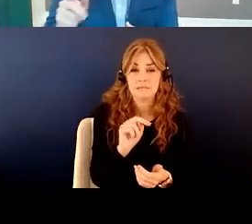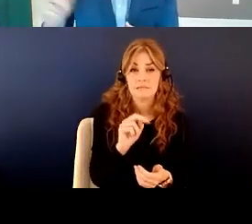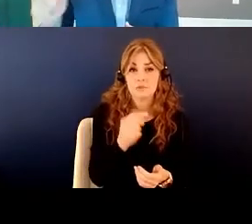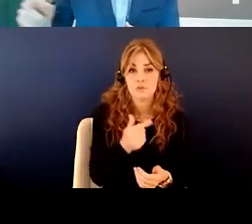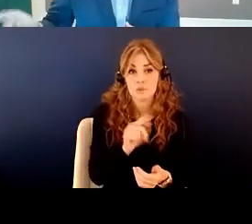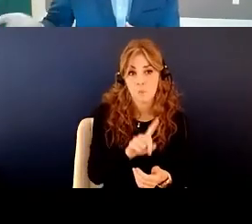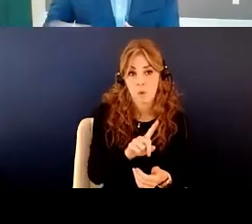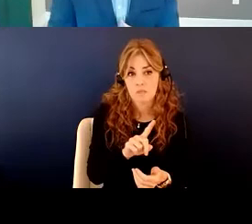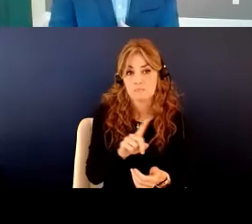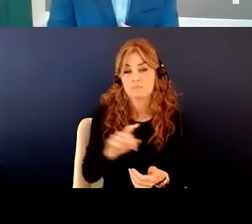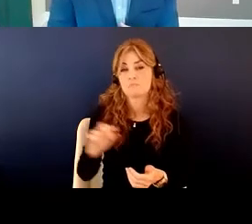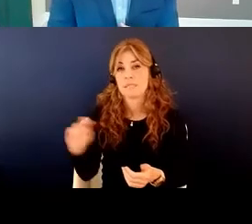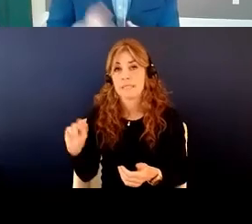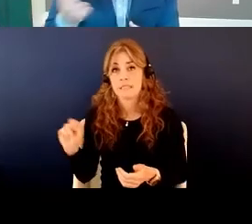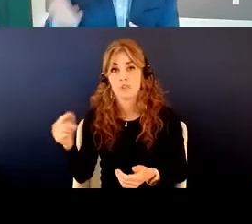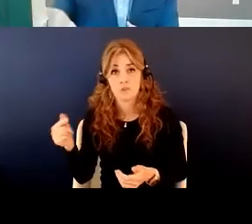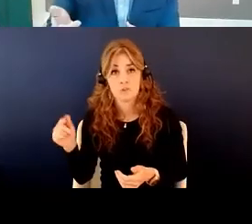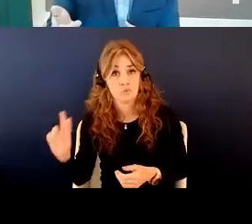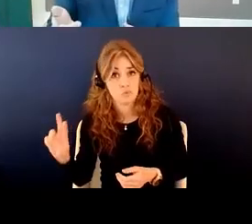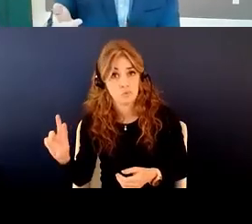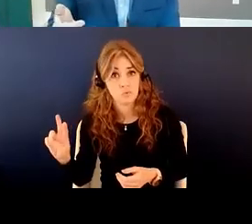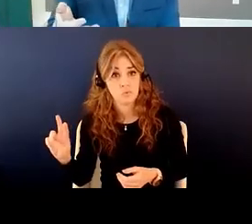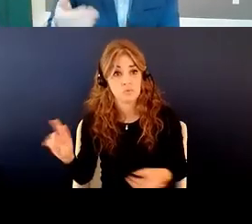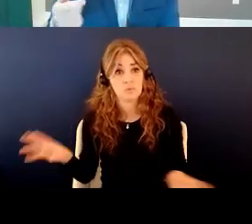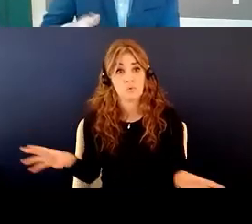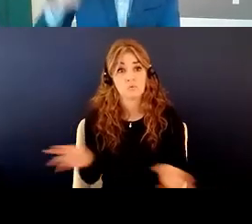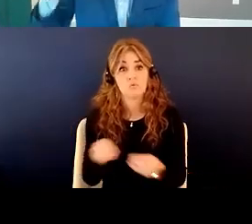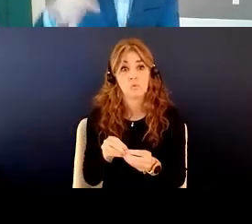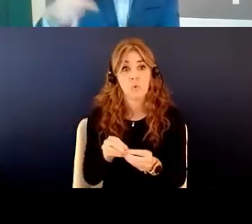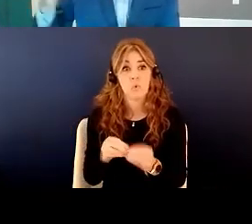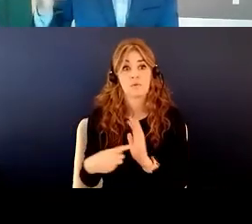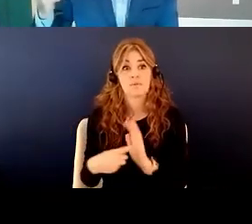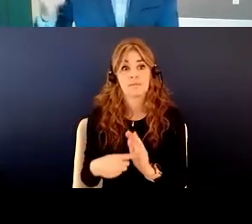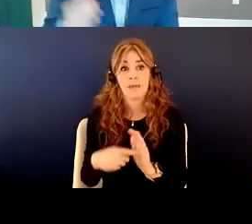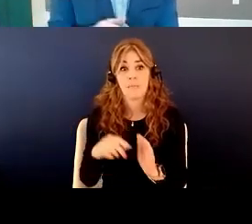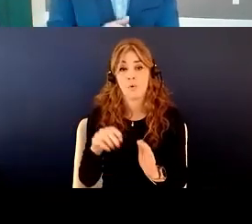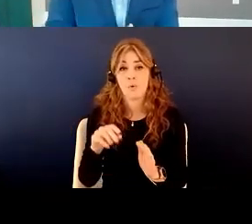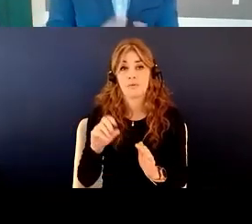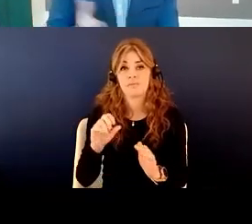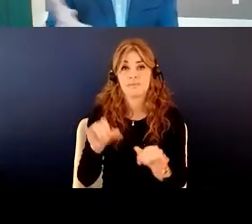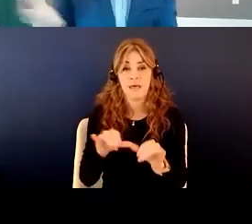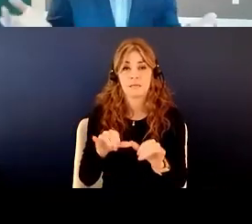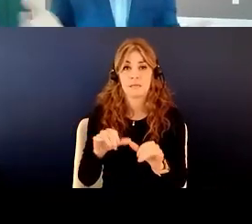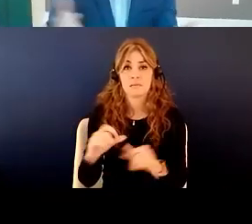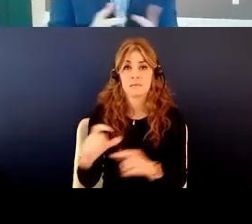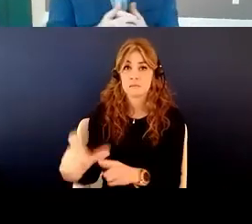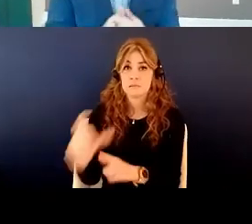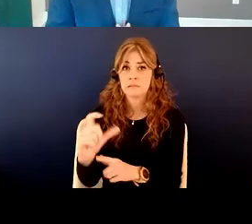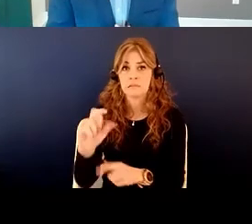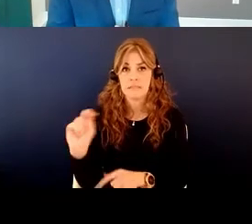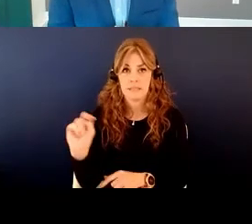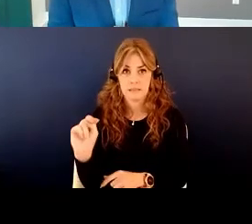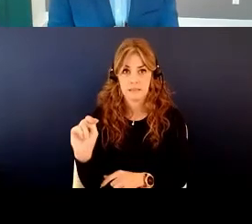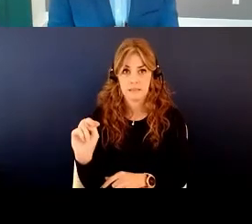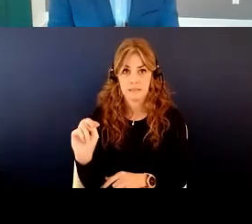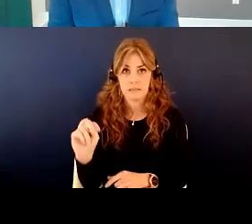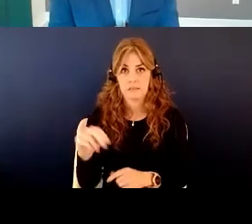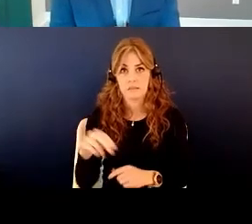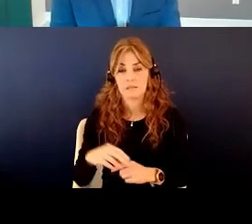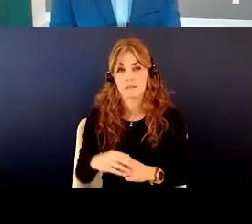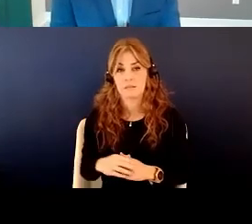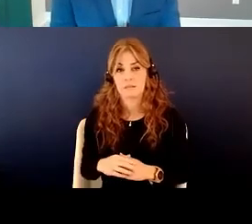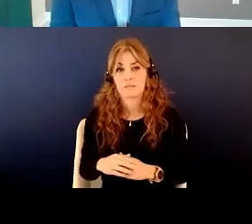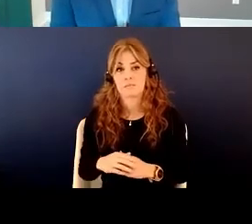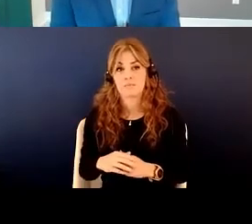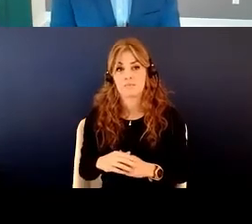G1 and little n G2. The total sample size is represented by big N, and that's just a sample